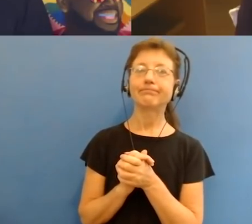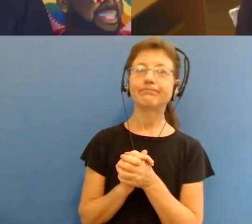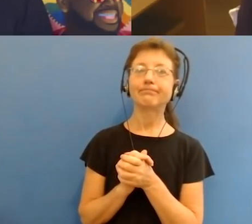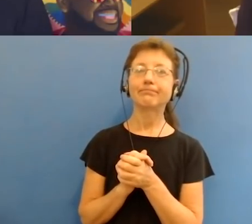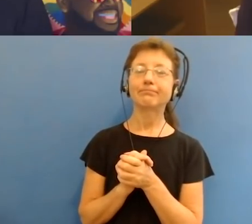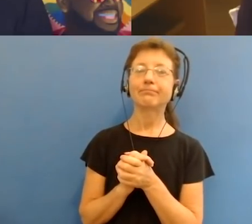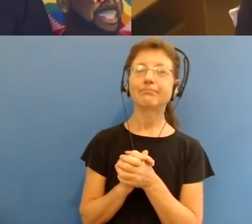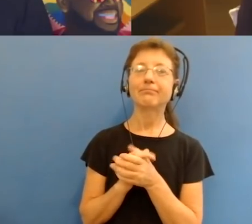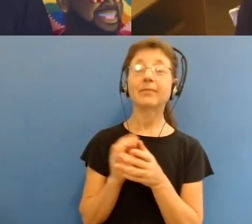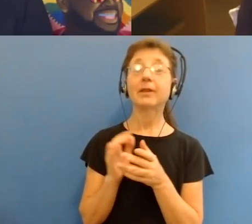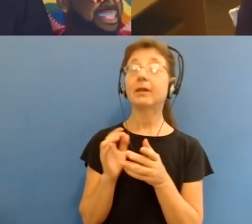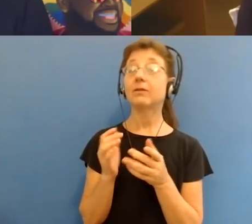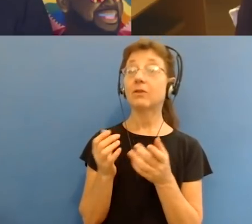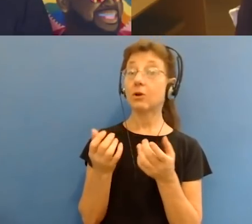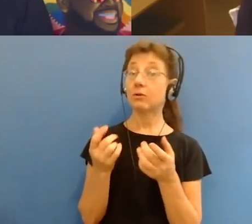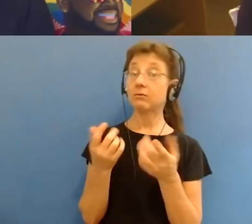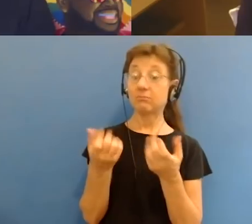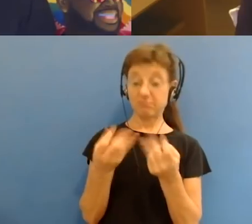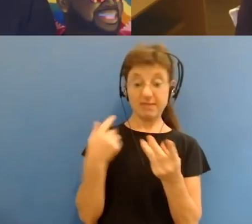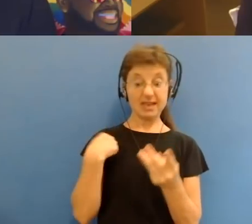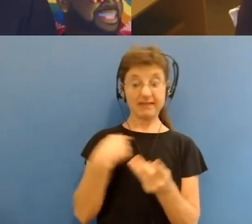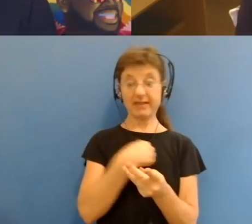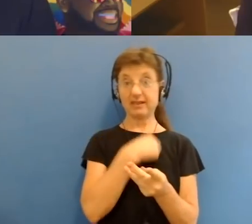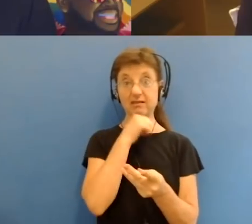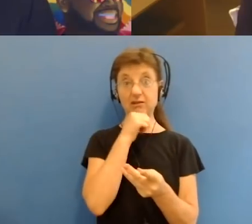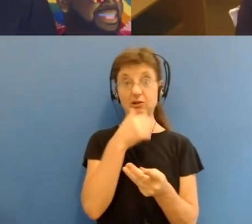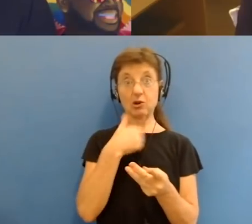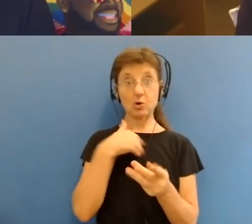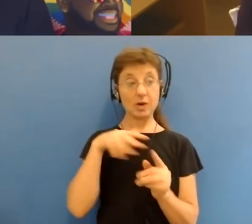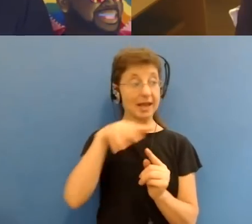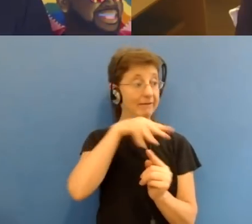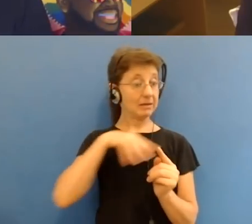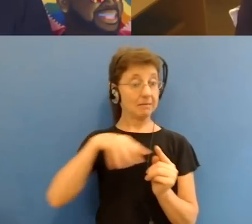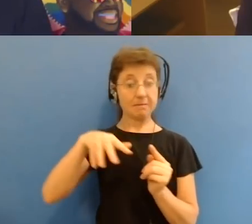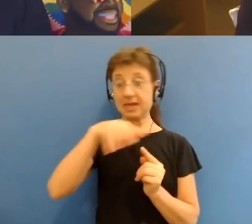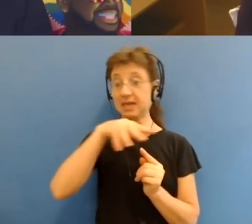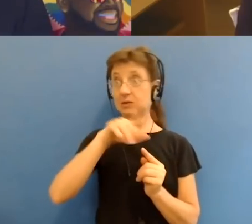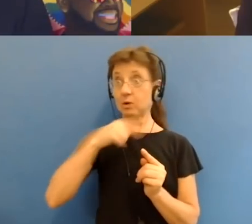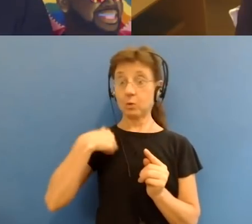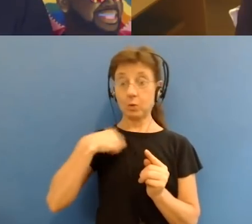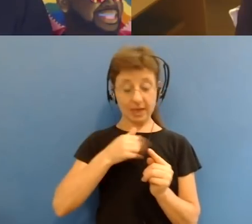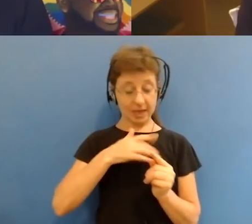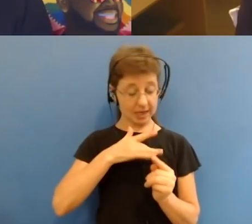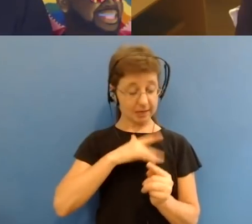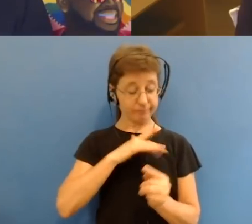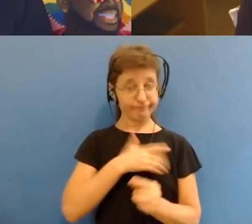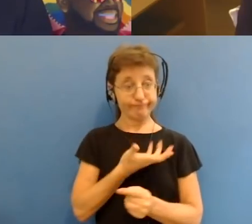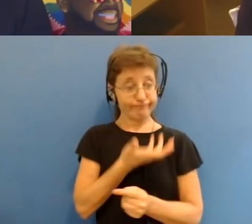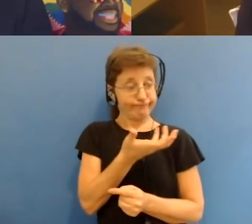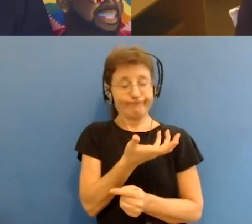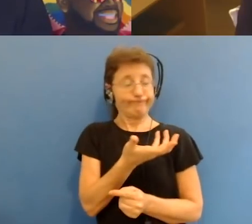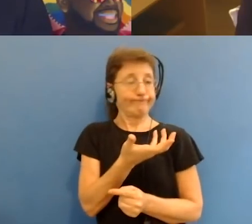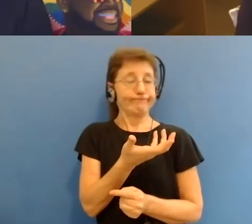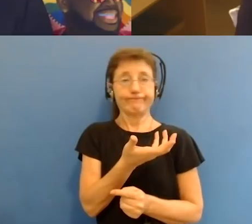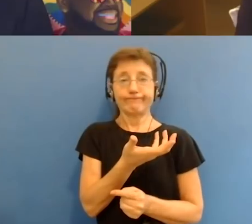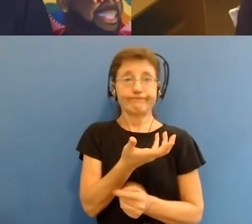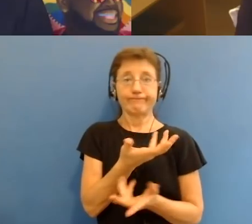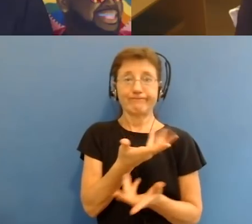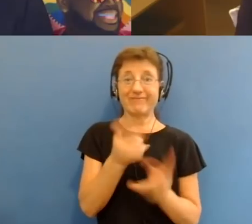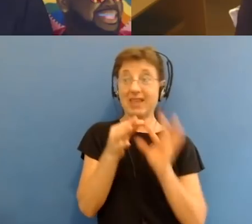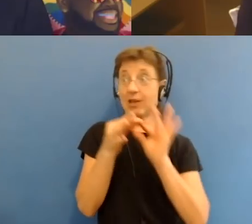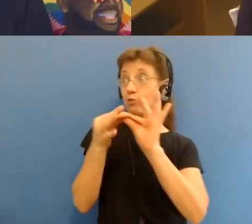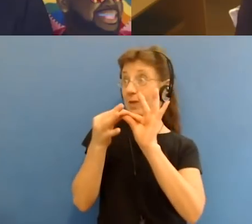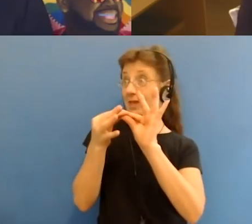But, you know, a lot of us don't have spaces to open our hearts up in. You know, we don't have relationships